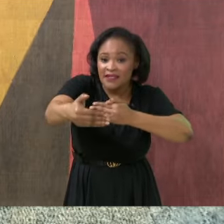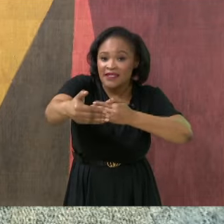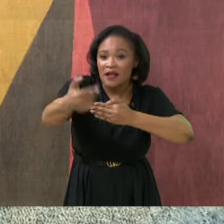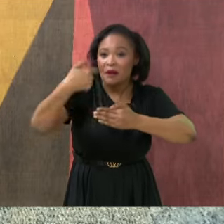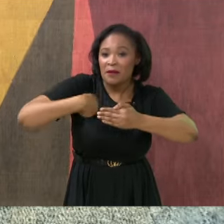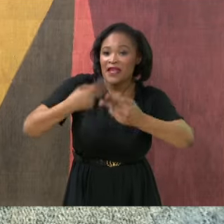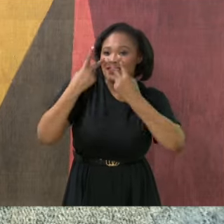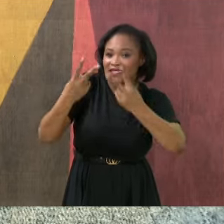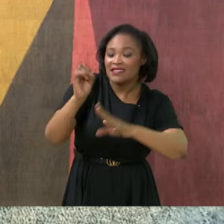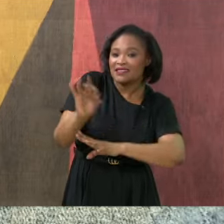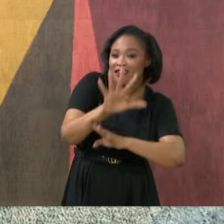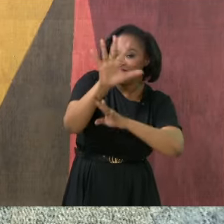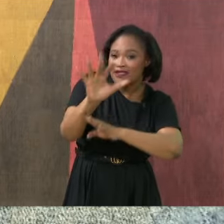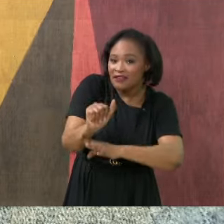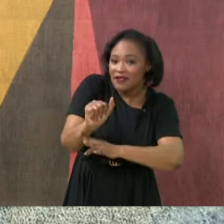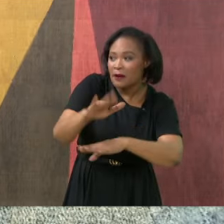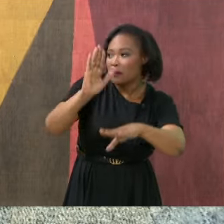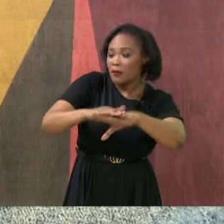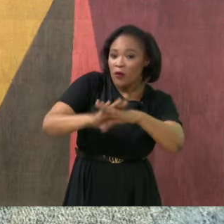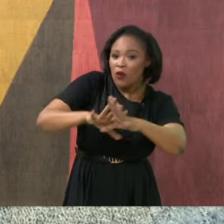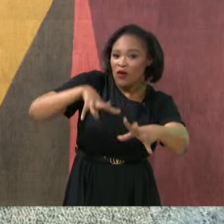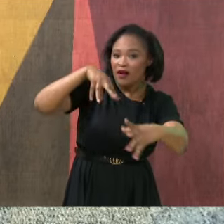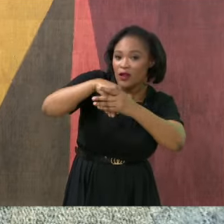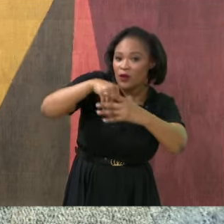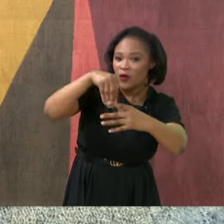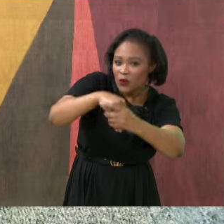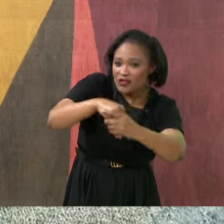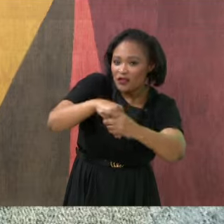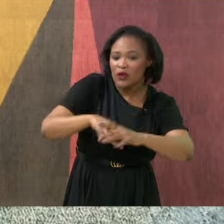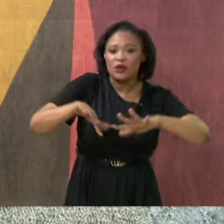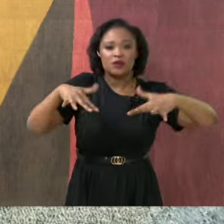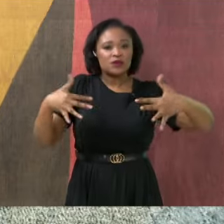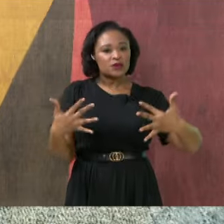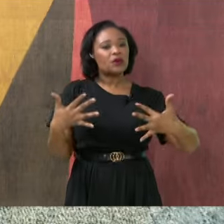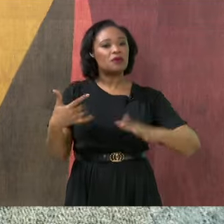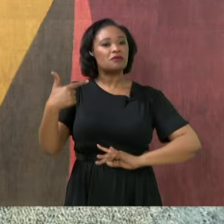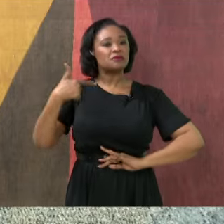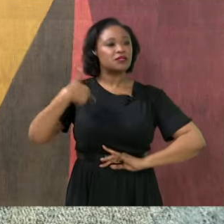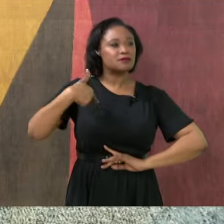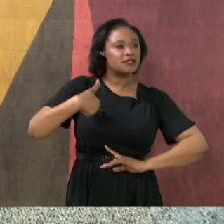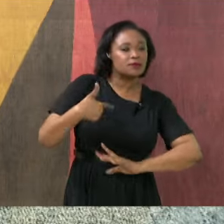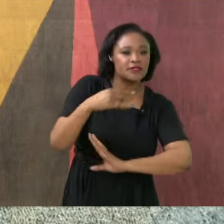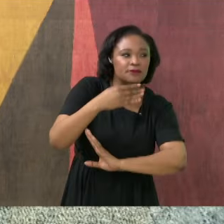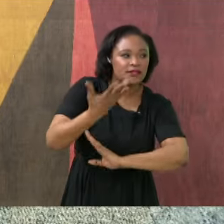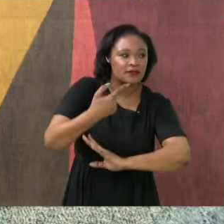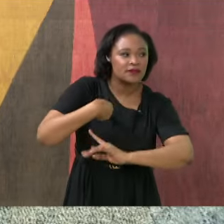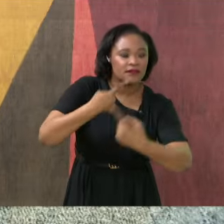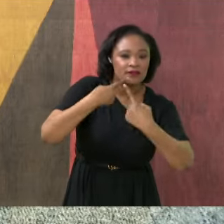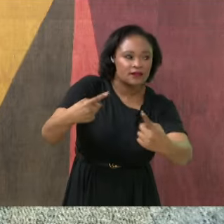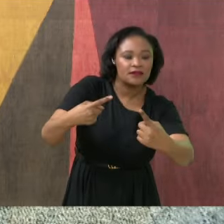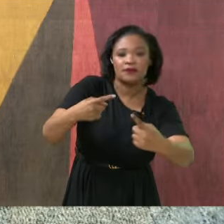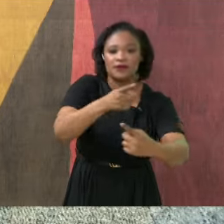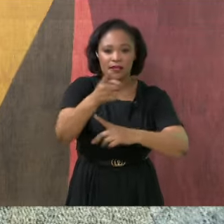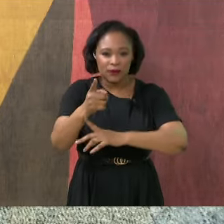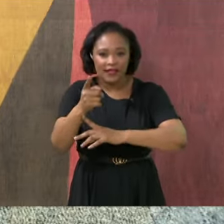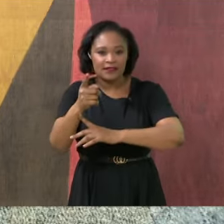inclusive in terms of who they crown, I was like, okay, maybe I stand the chance. Yeah. And then I just decided to take that step, because I